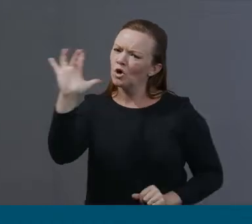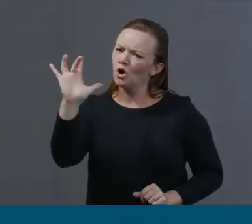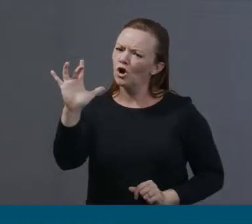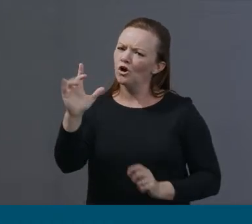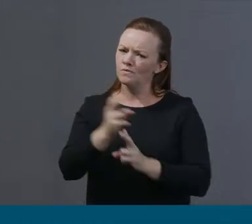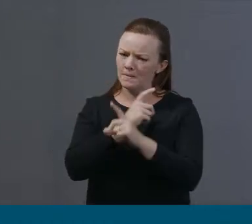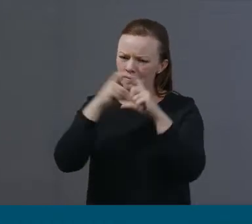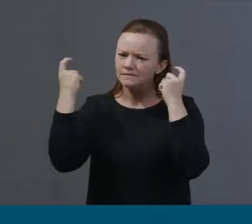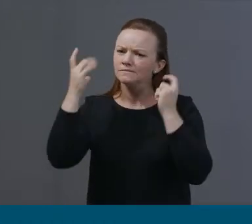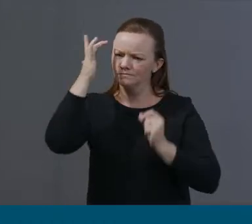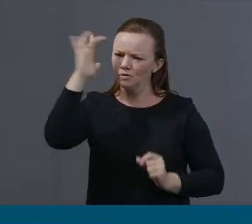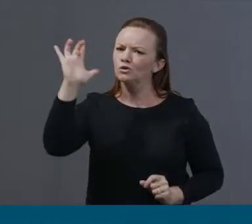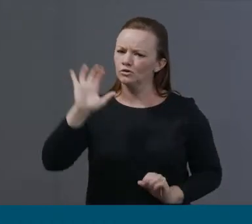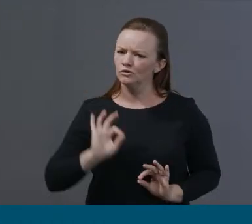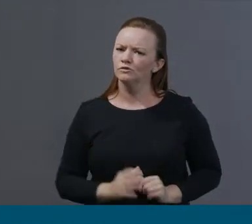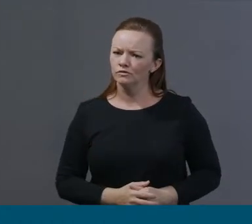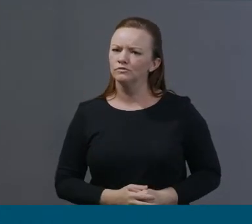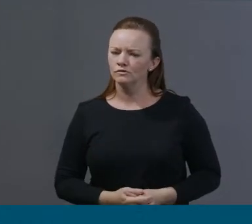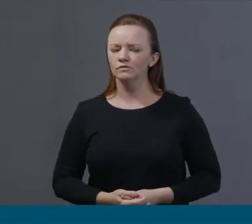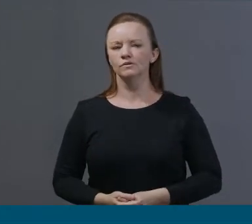do.